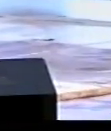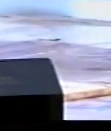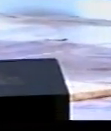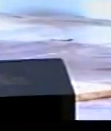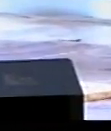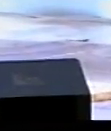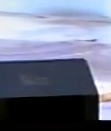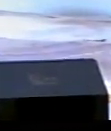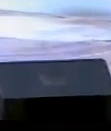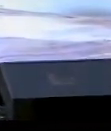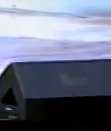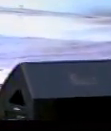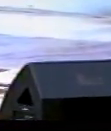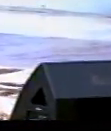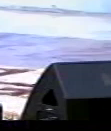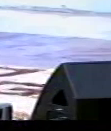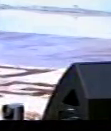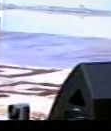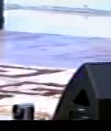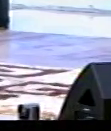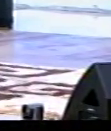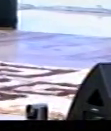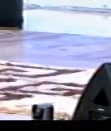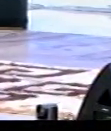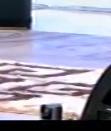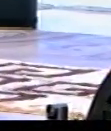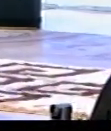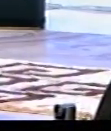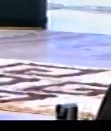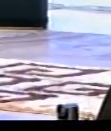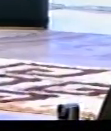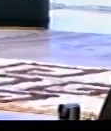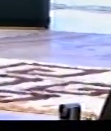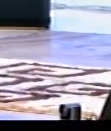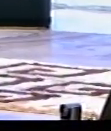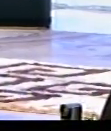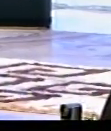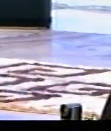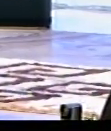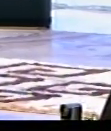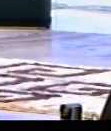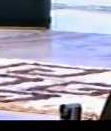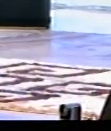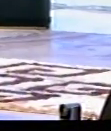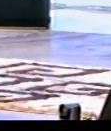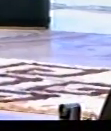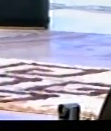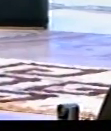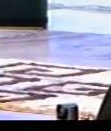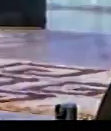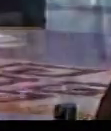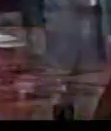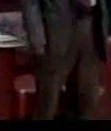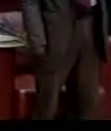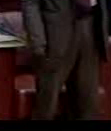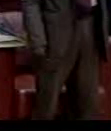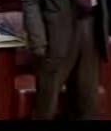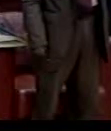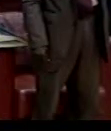effect and do practical things, performance in your life in Jesus'